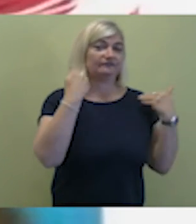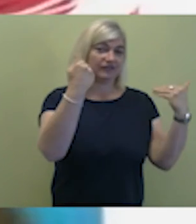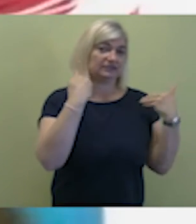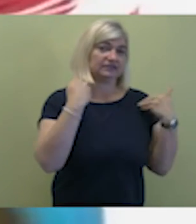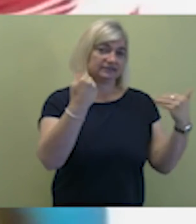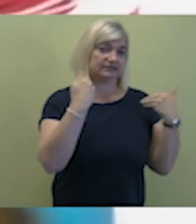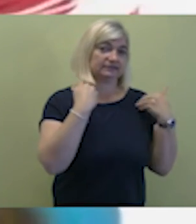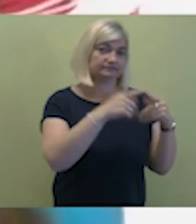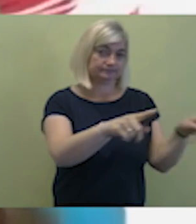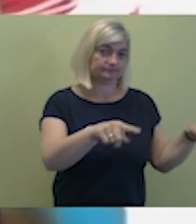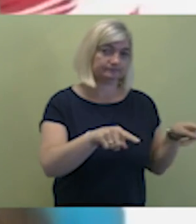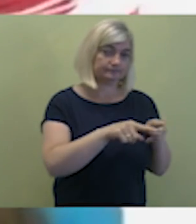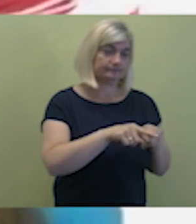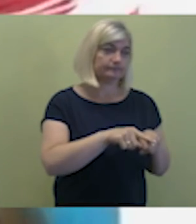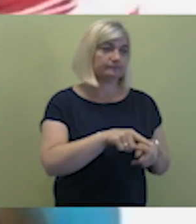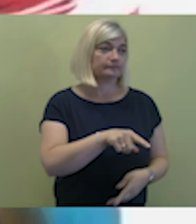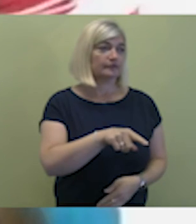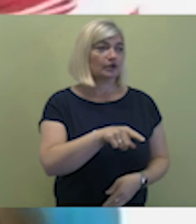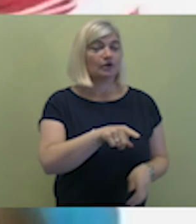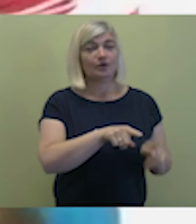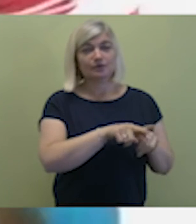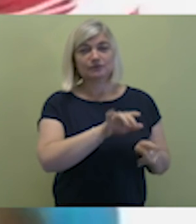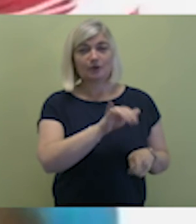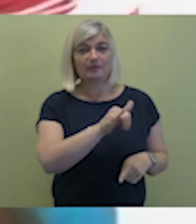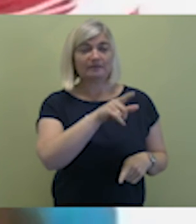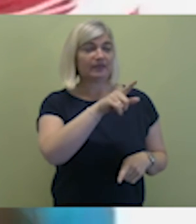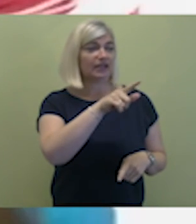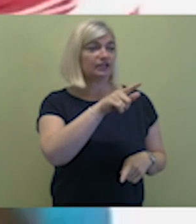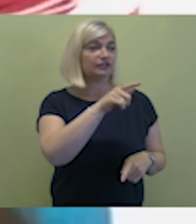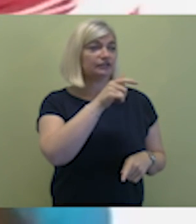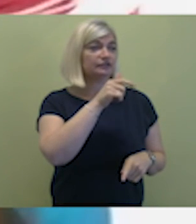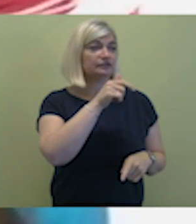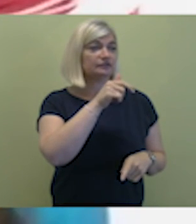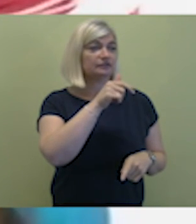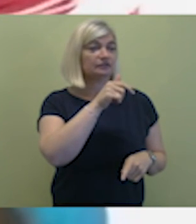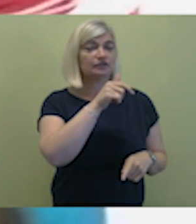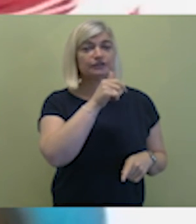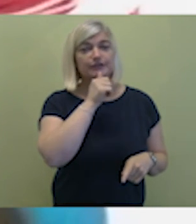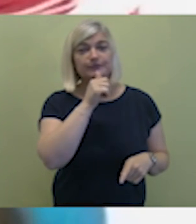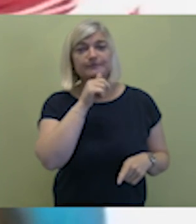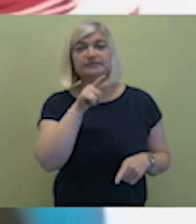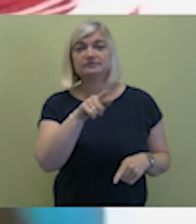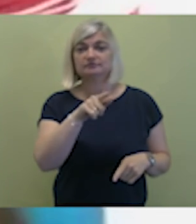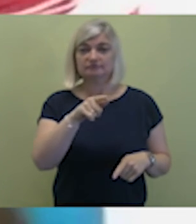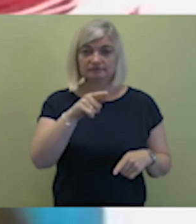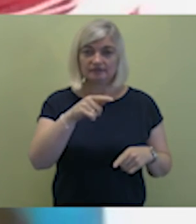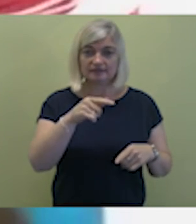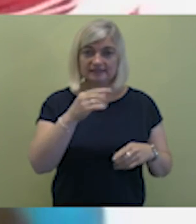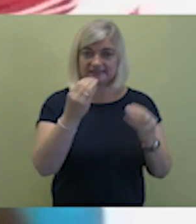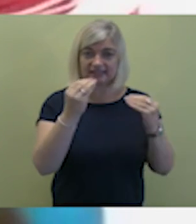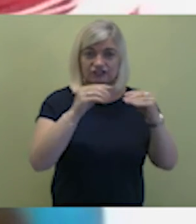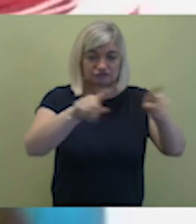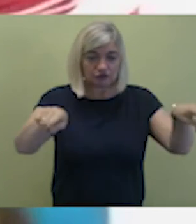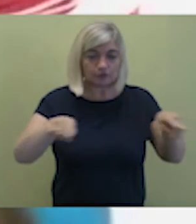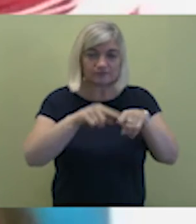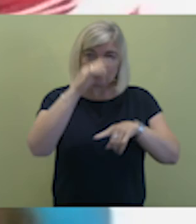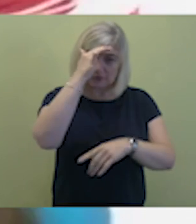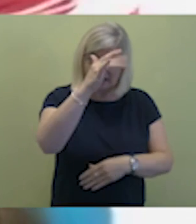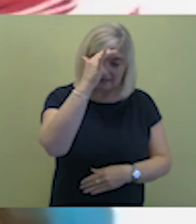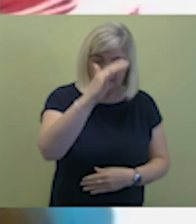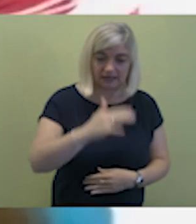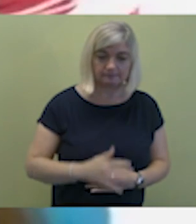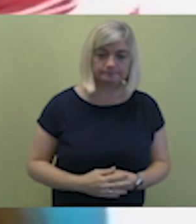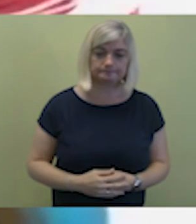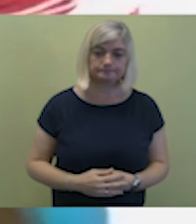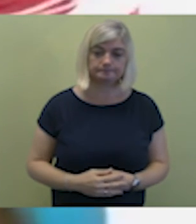fitness suite. They'll also maybe using the computer suites to do some theory work, so they'll be building on those. And